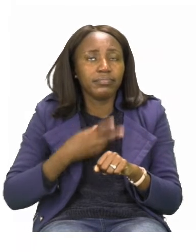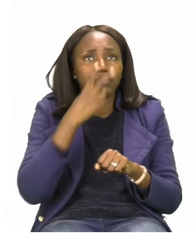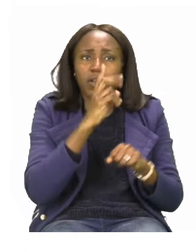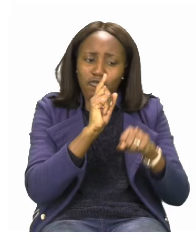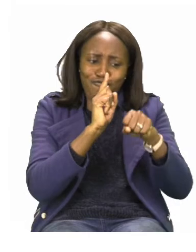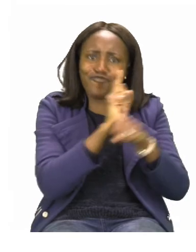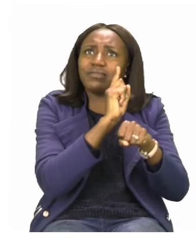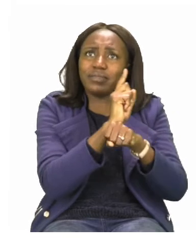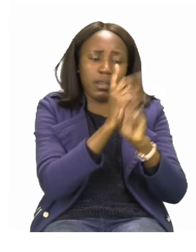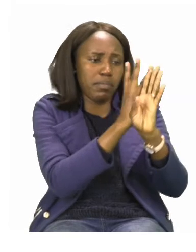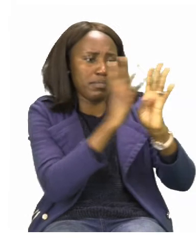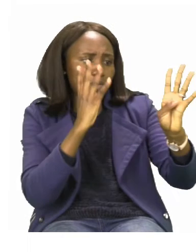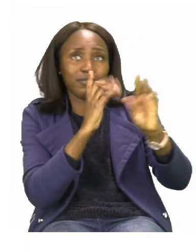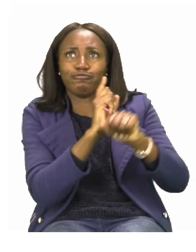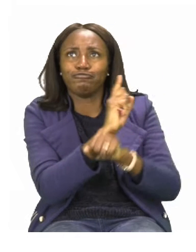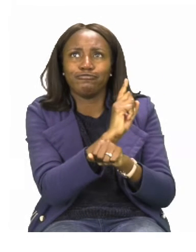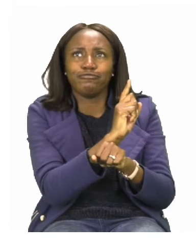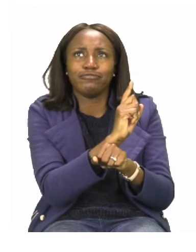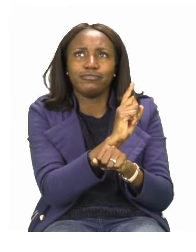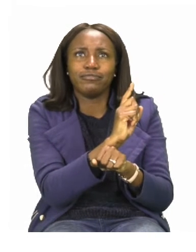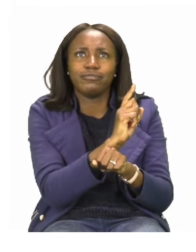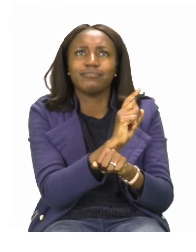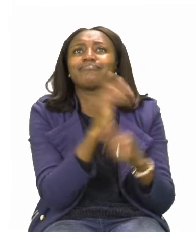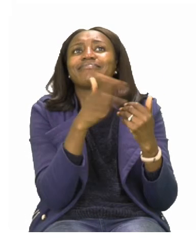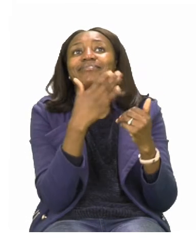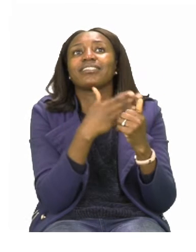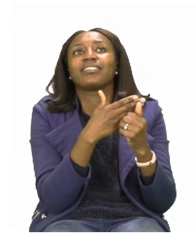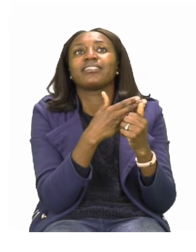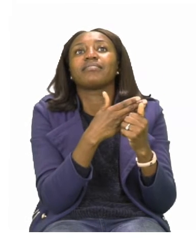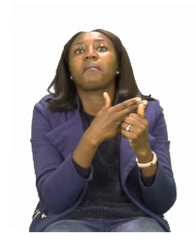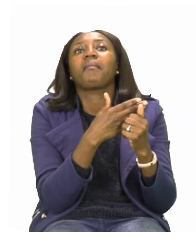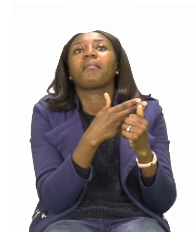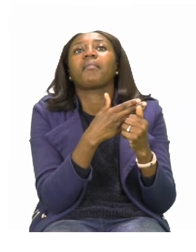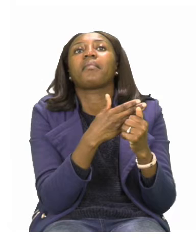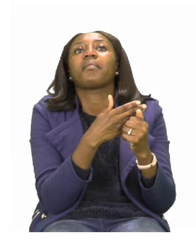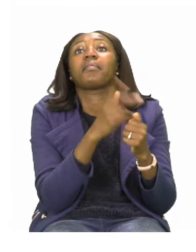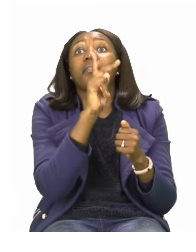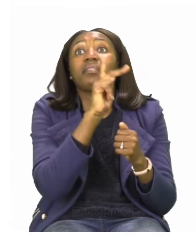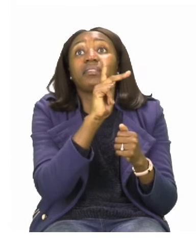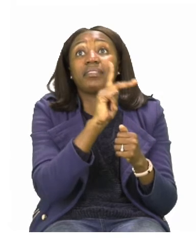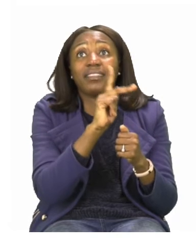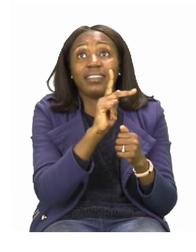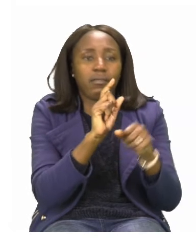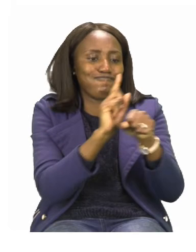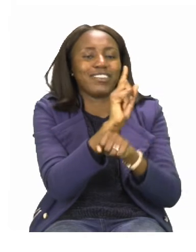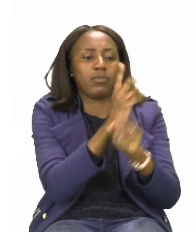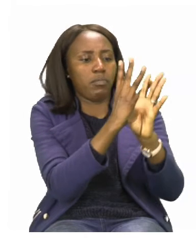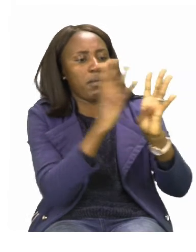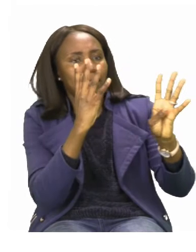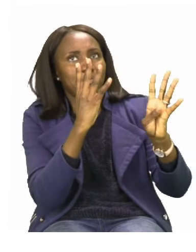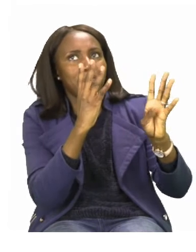in front. So, it's easy for us to say Kate is